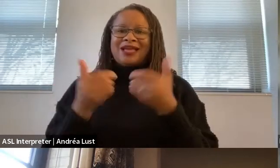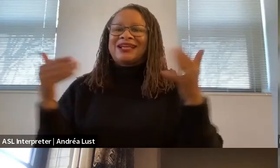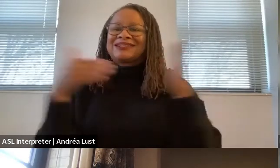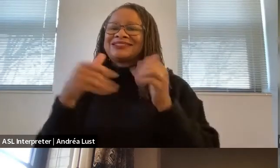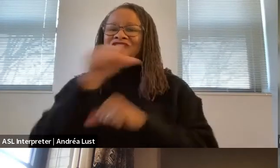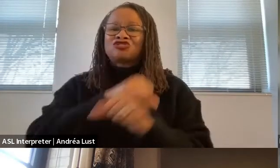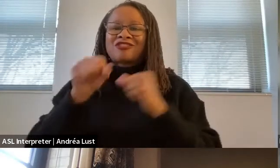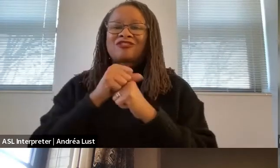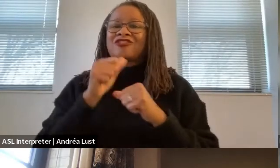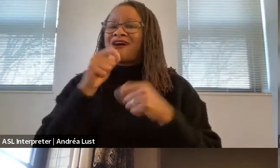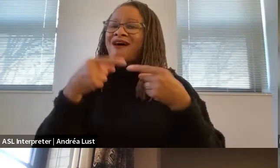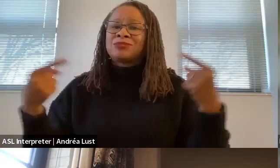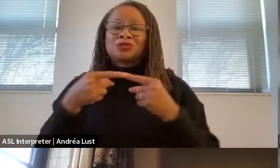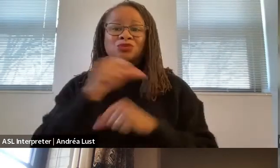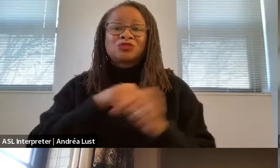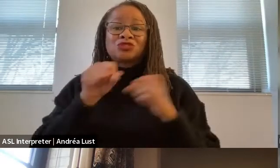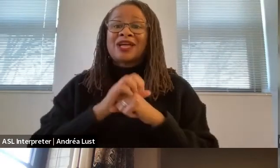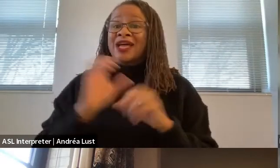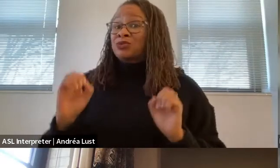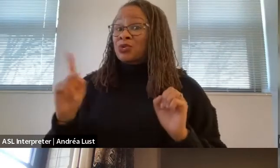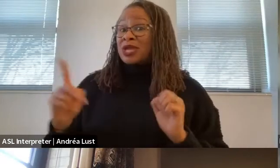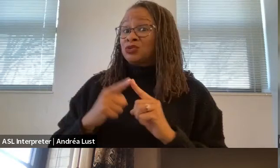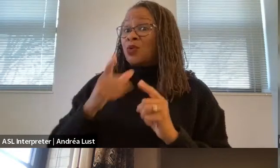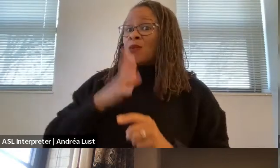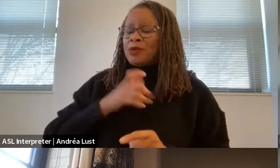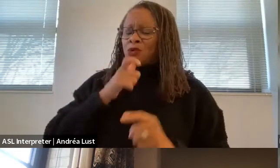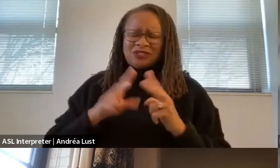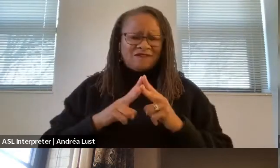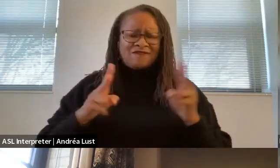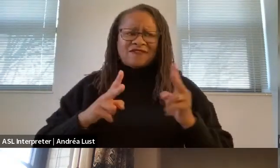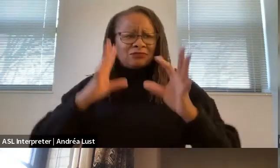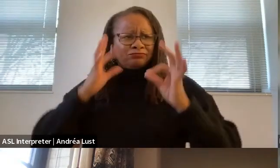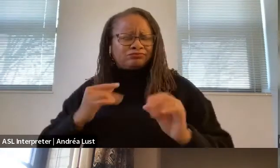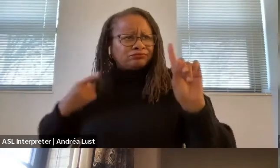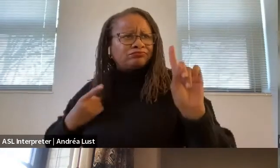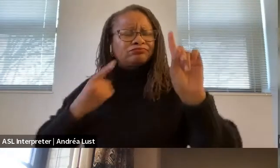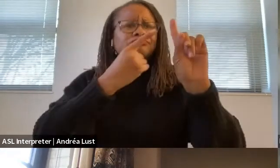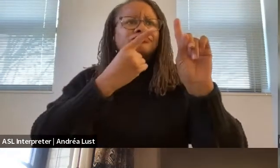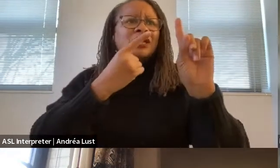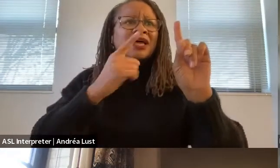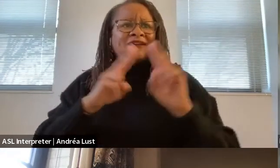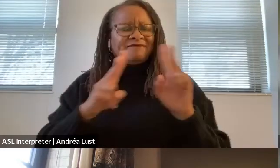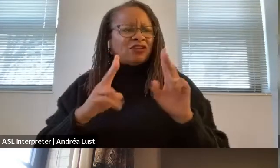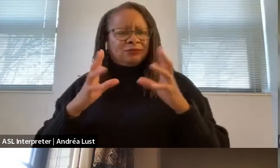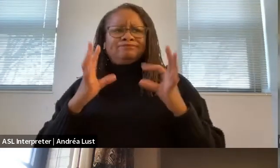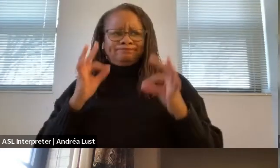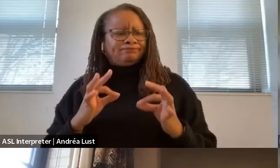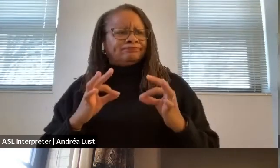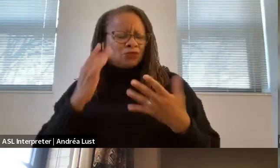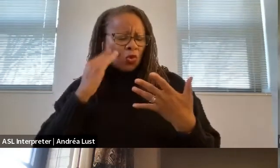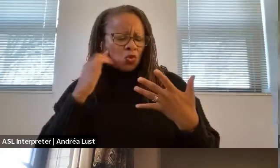was okay to be a woman who was extremely driven, extremely incisive, and yet at the same